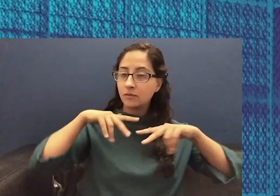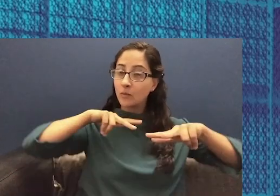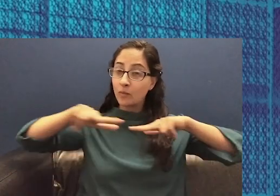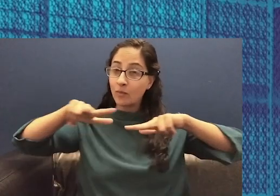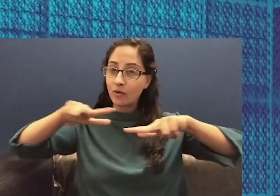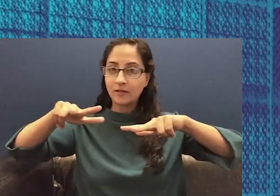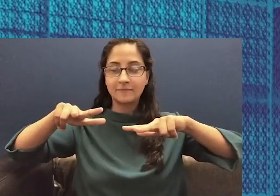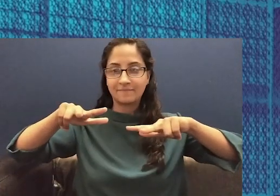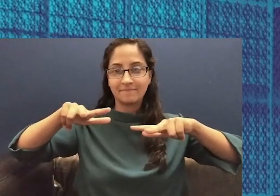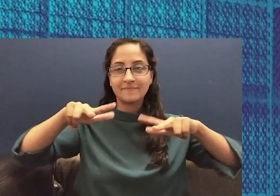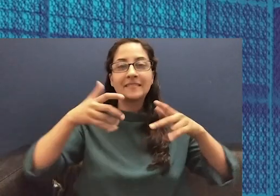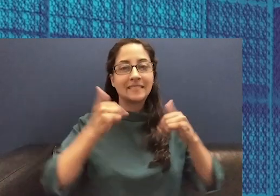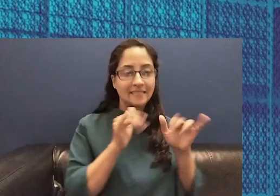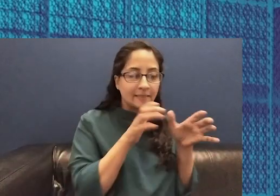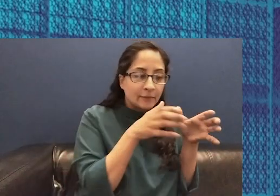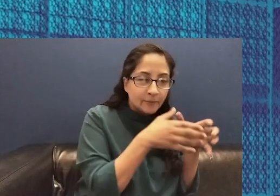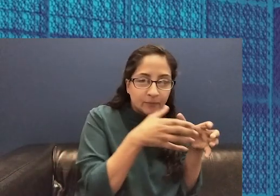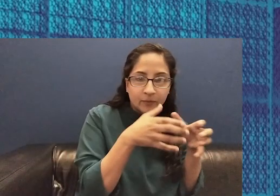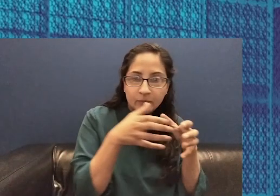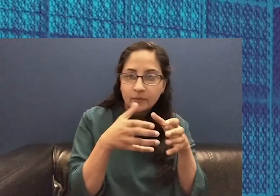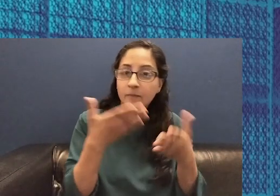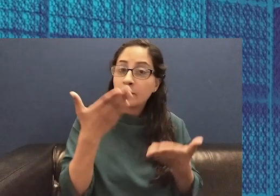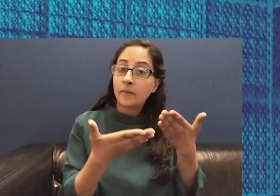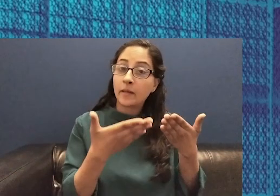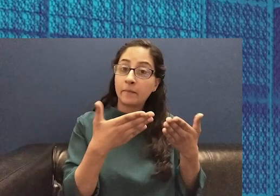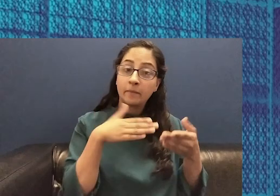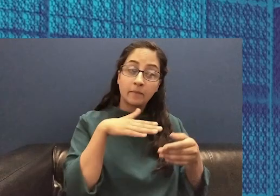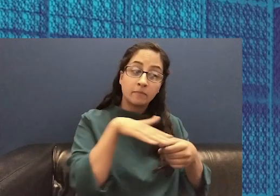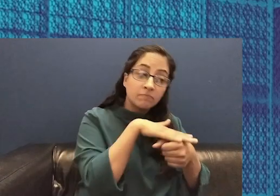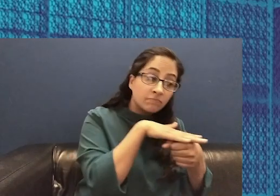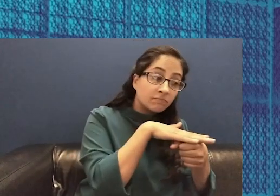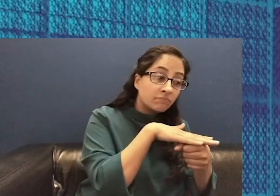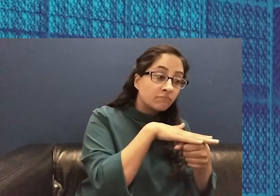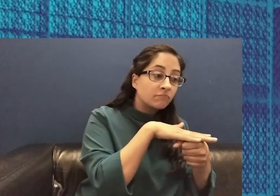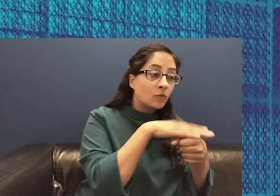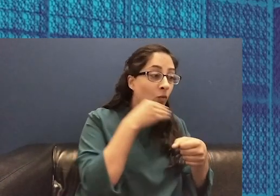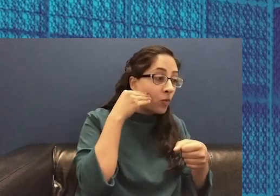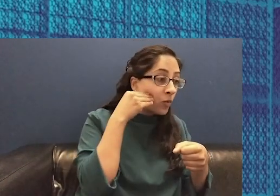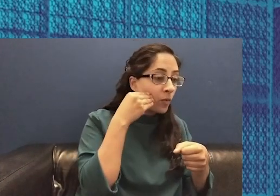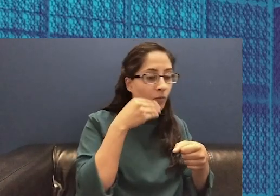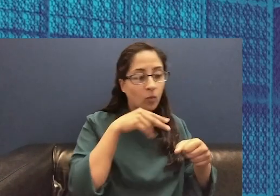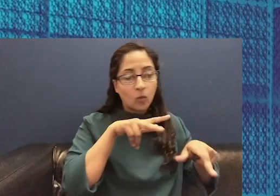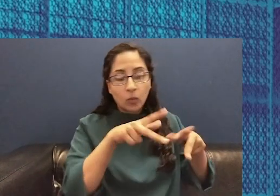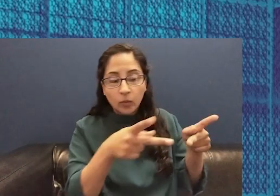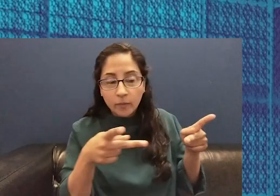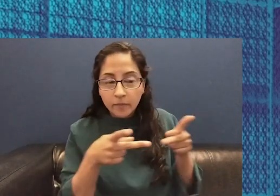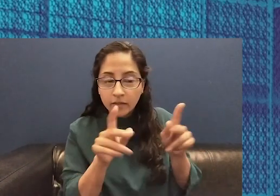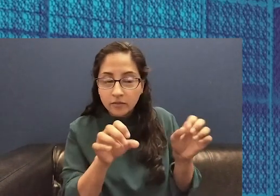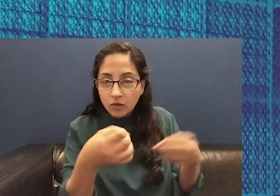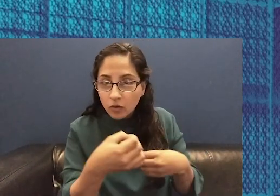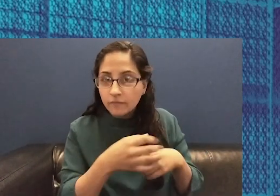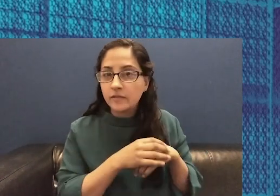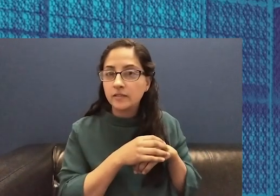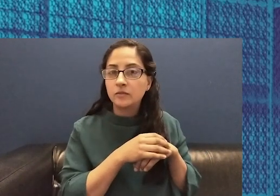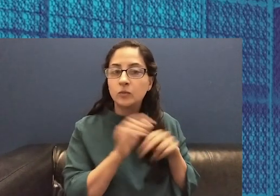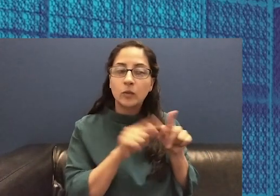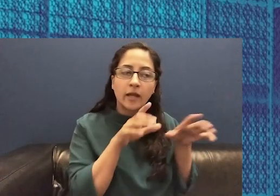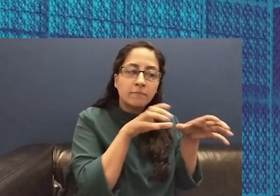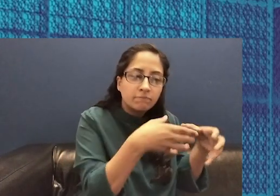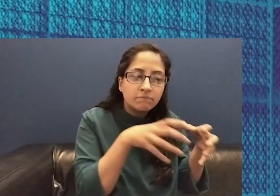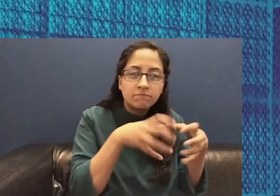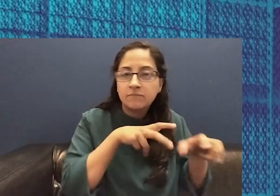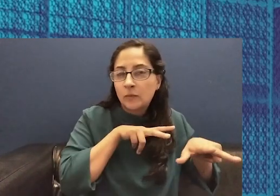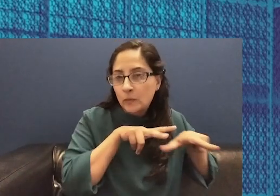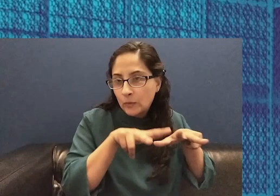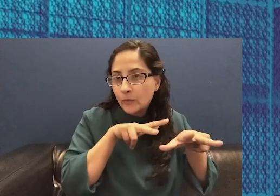workplaces, and to walk together, but maybe not in our large-scale walks that we've done historically, at least not quite yet. But use this